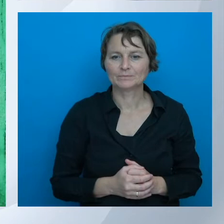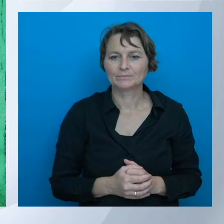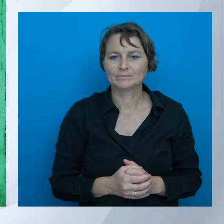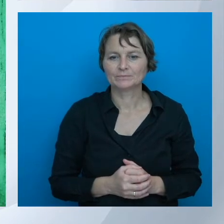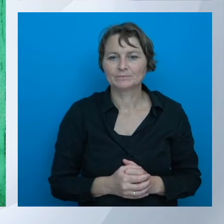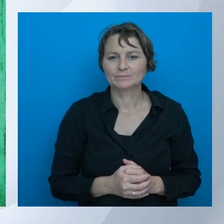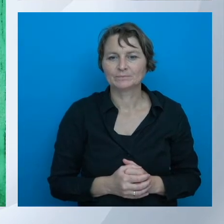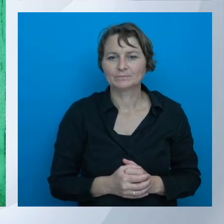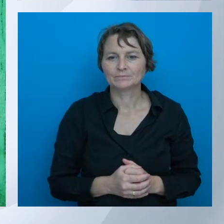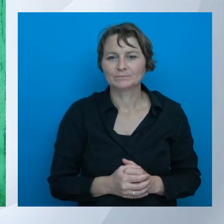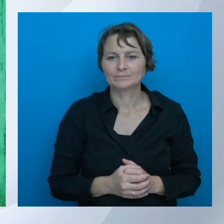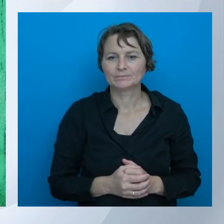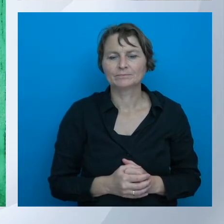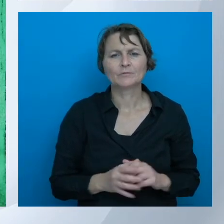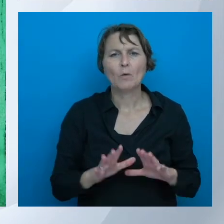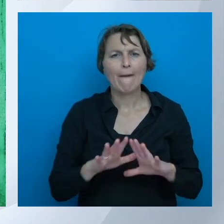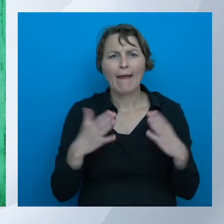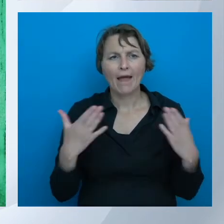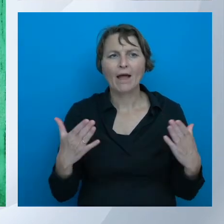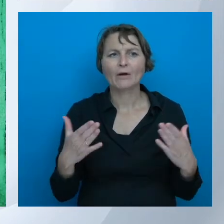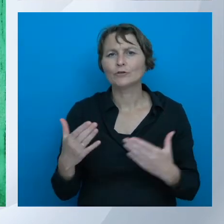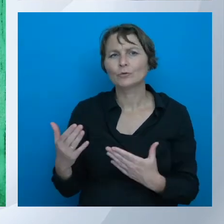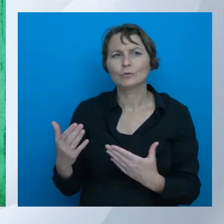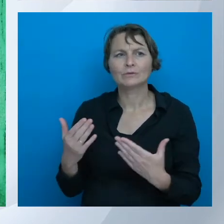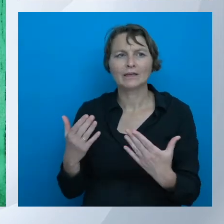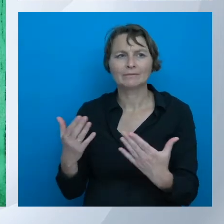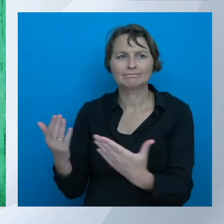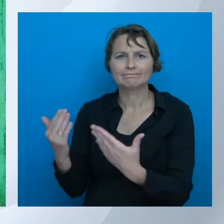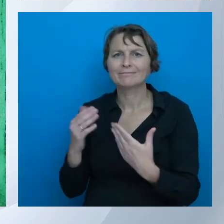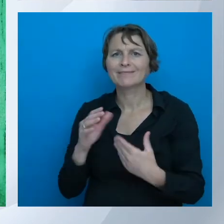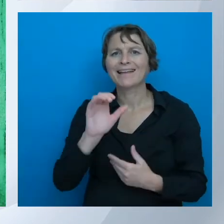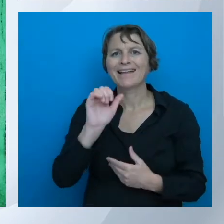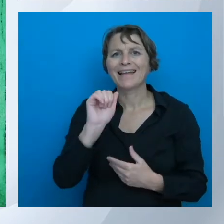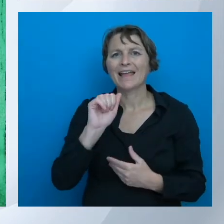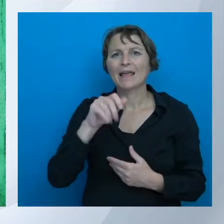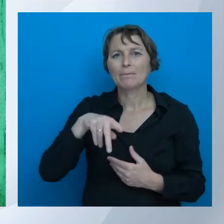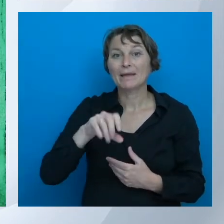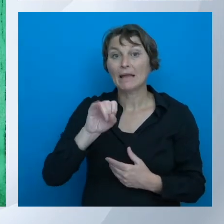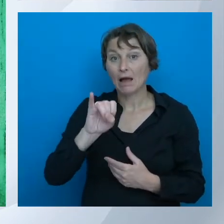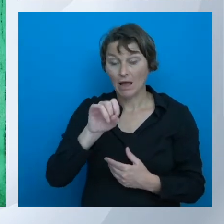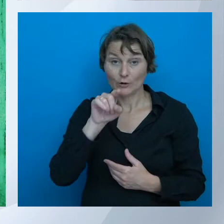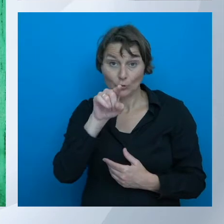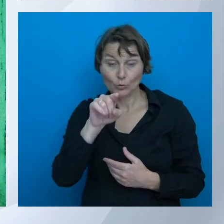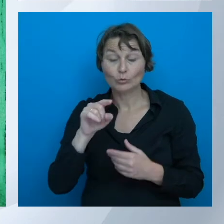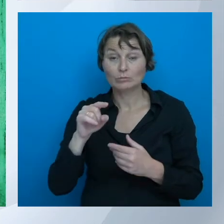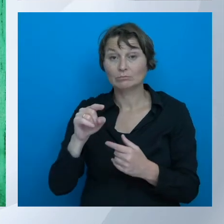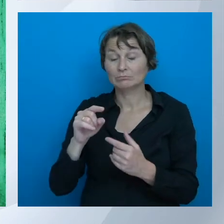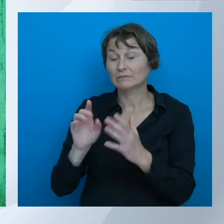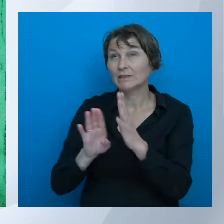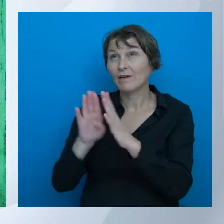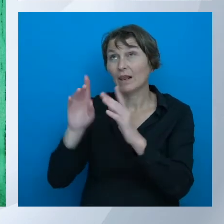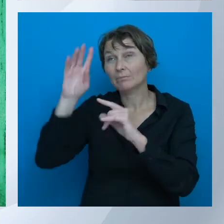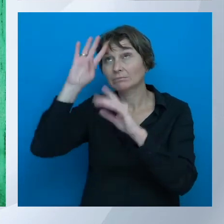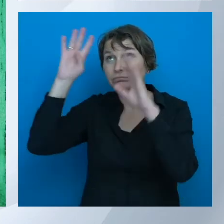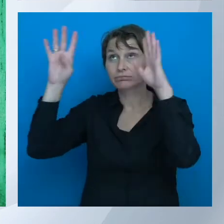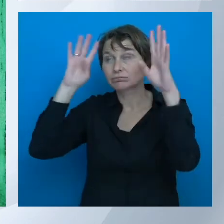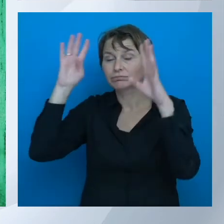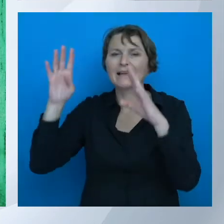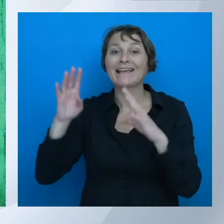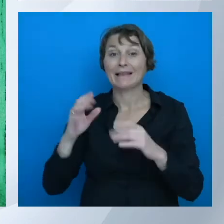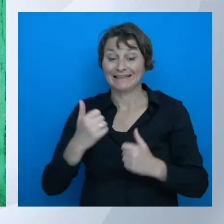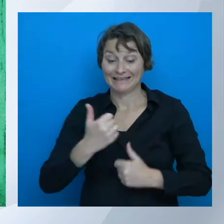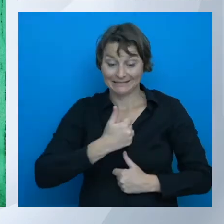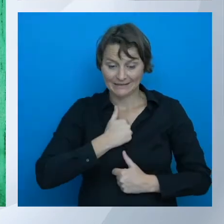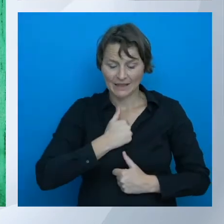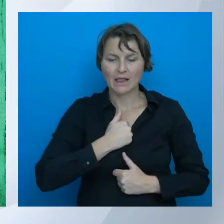APIs. So you can call any API you develop and generate a new token in there. So let's say for